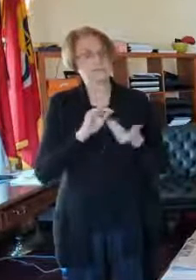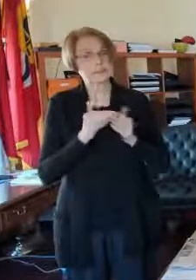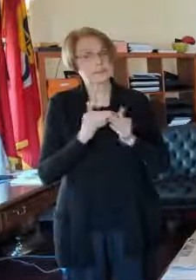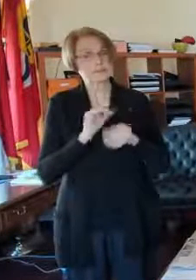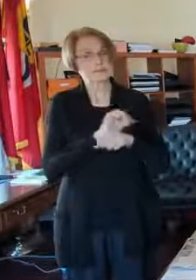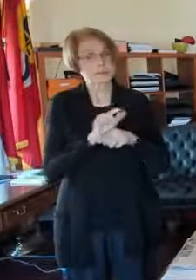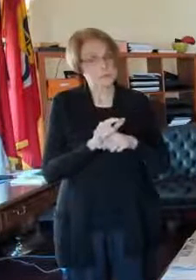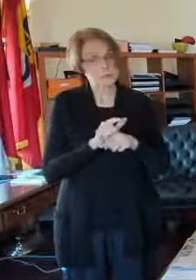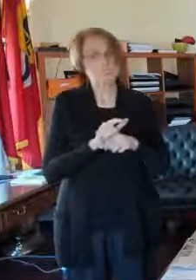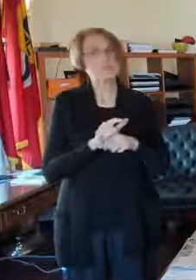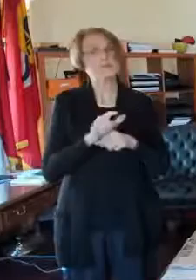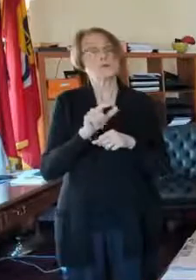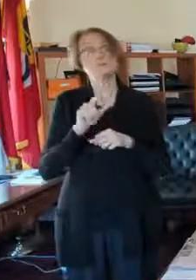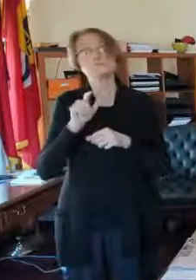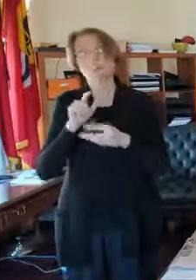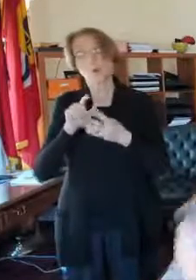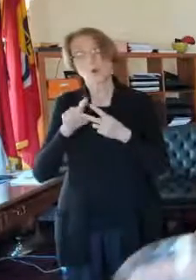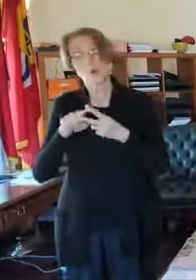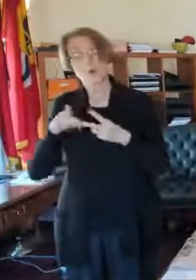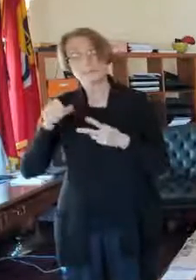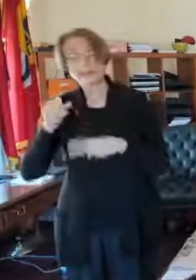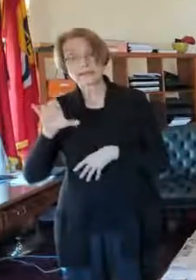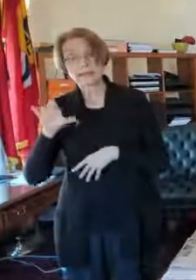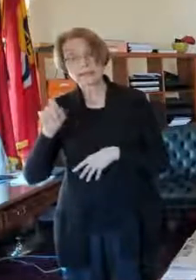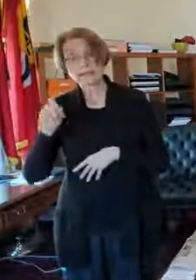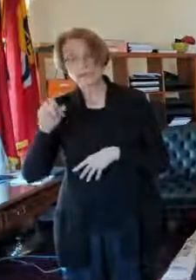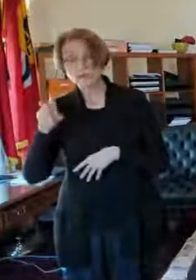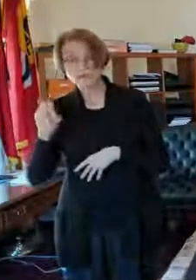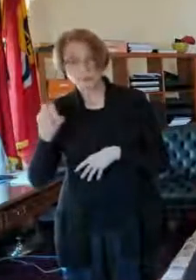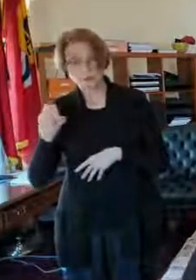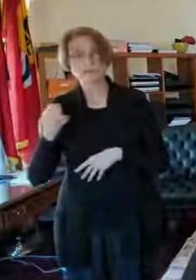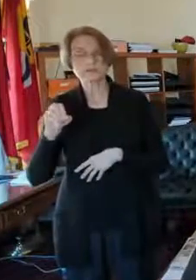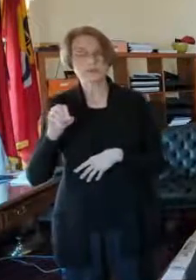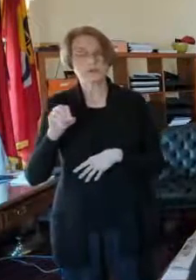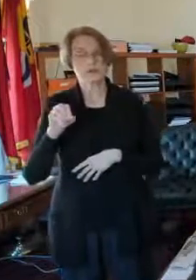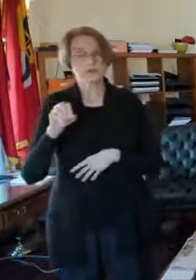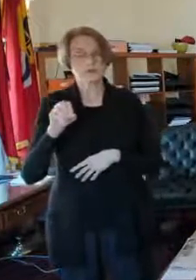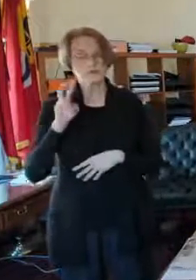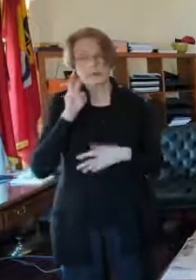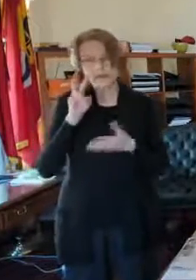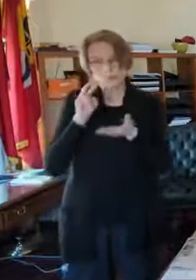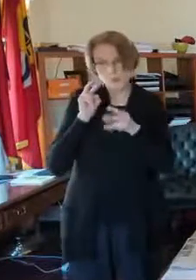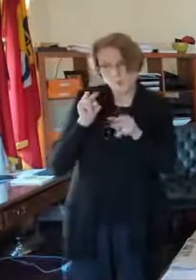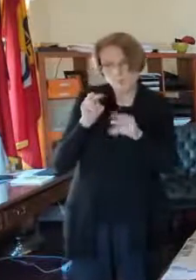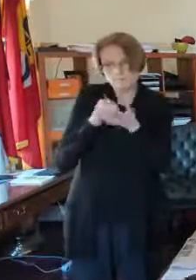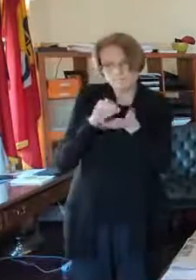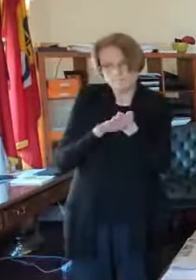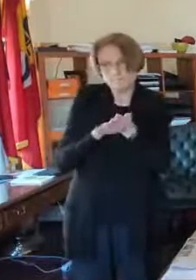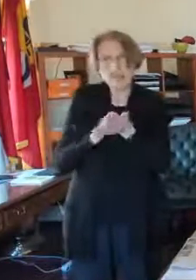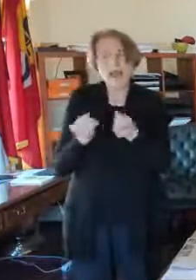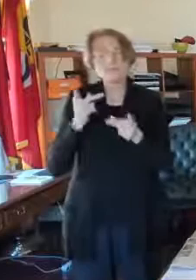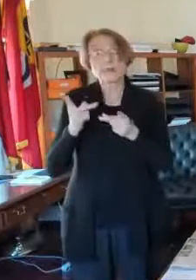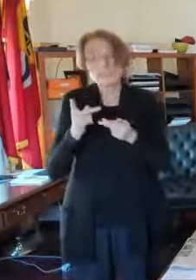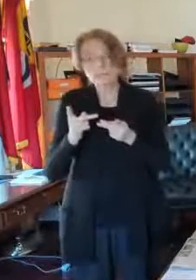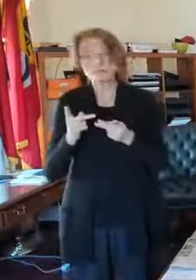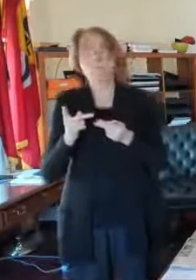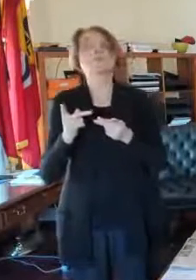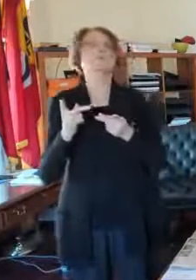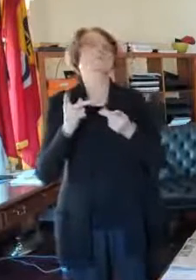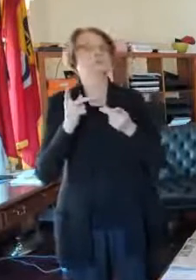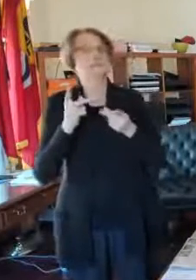monitor if COVID-19 patients going into the hospital are repeat patients or repeat infections of